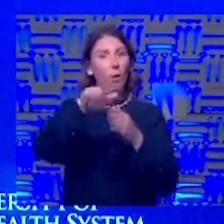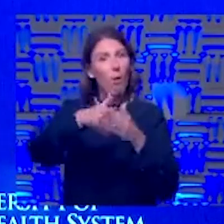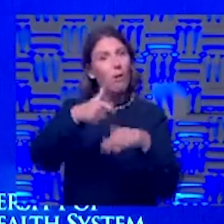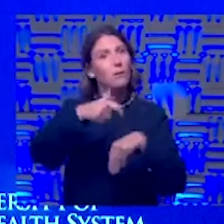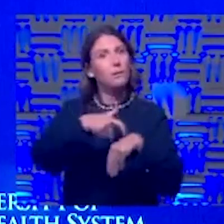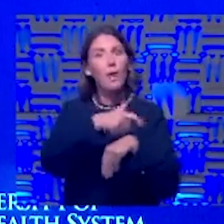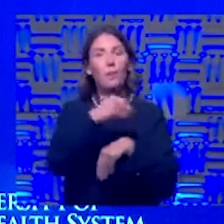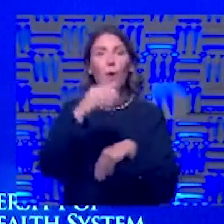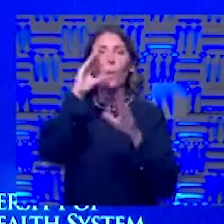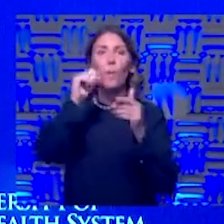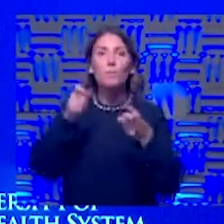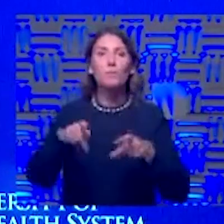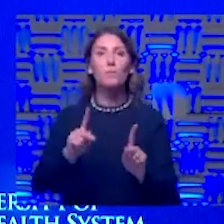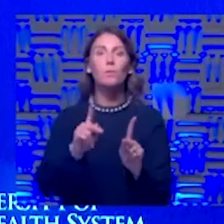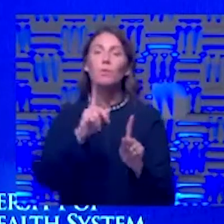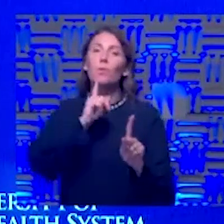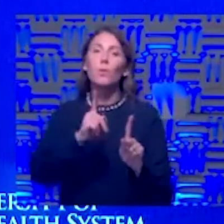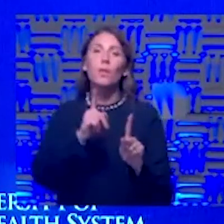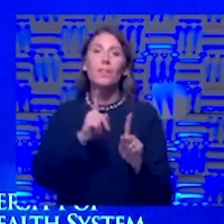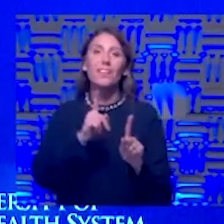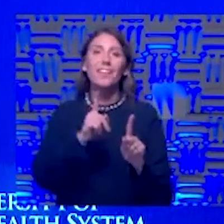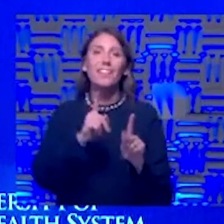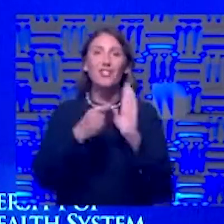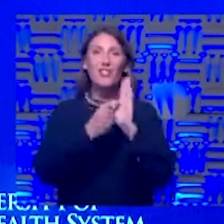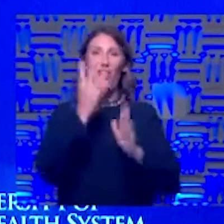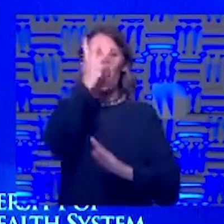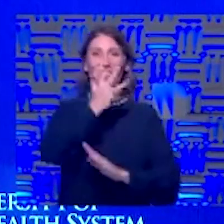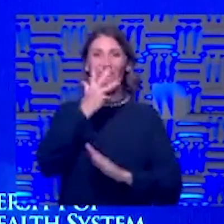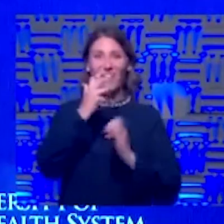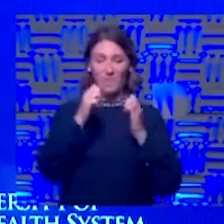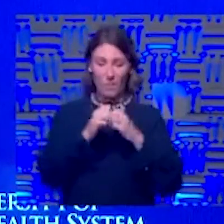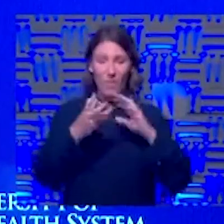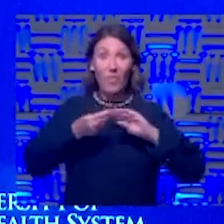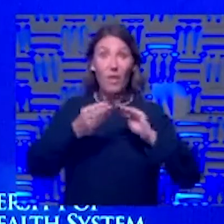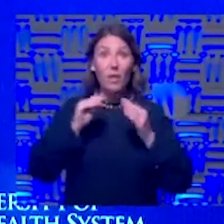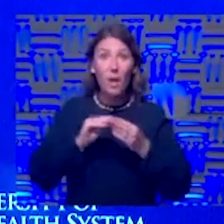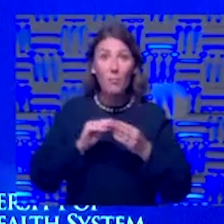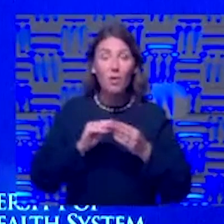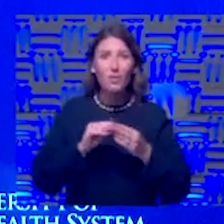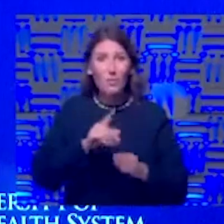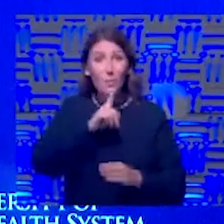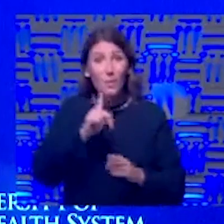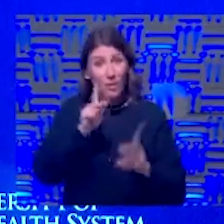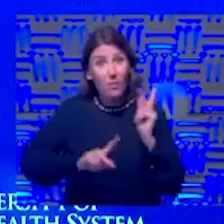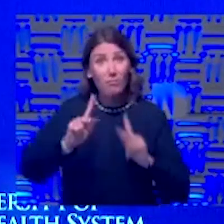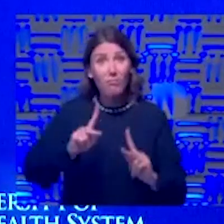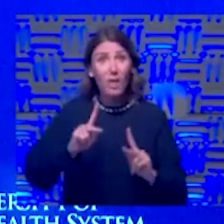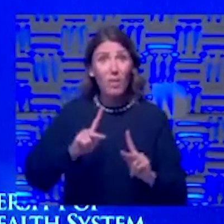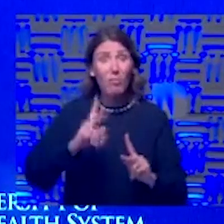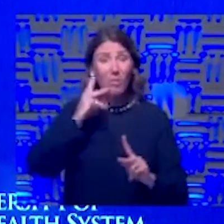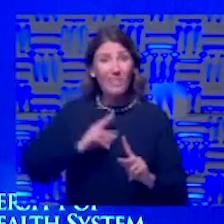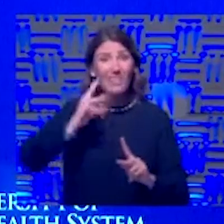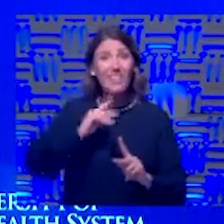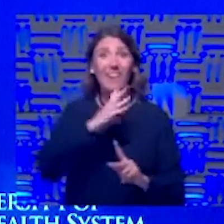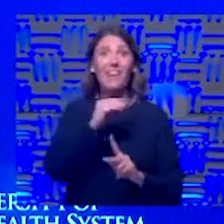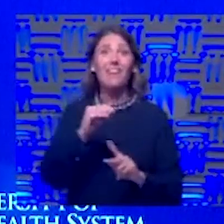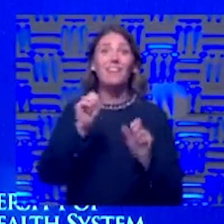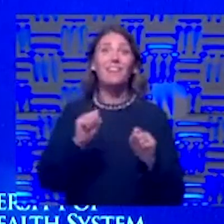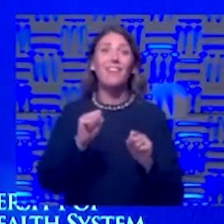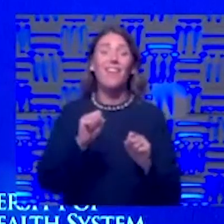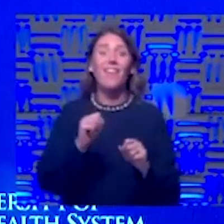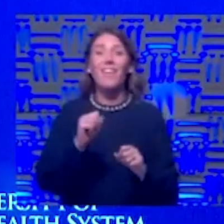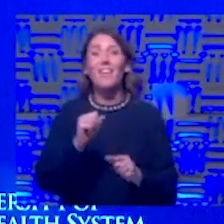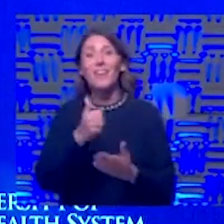an opportunity to really put a face with those numbers, a name with those numbers. These are real people that can really help us